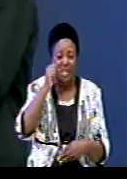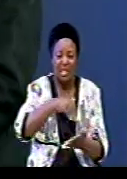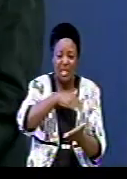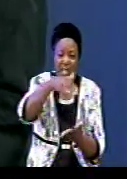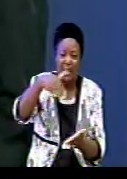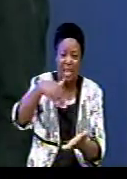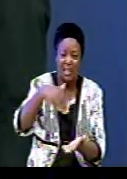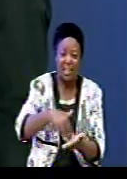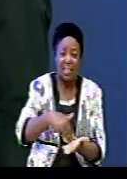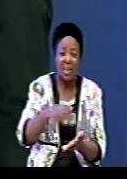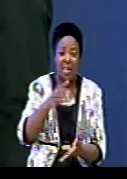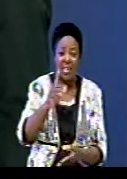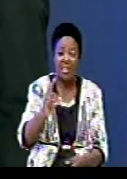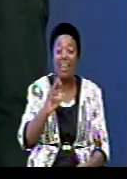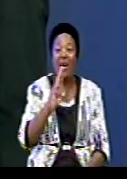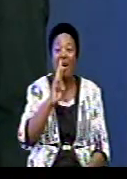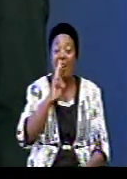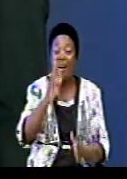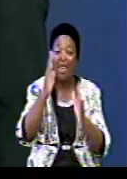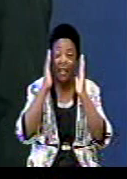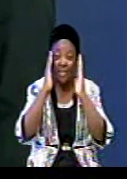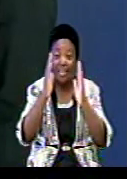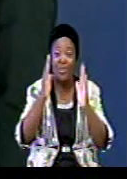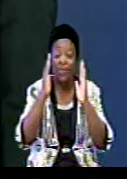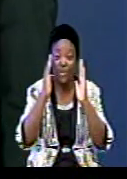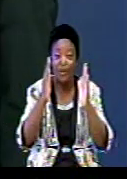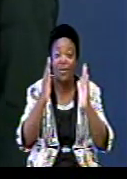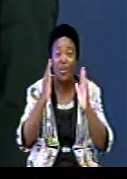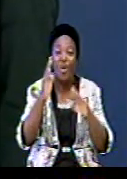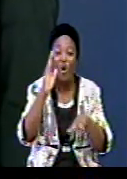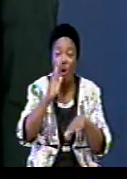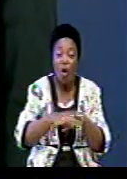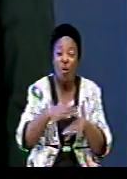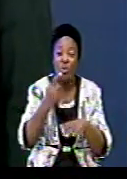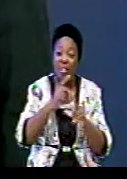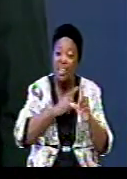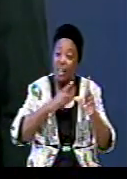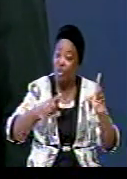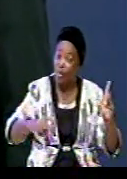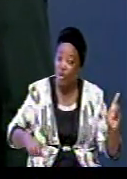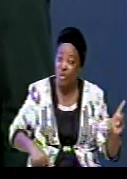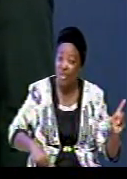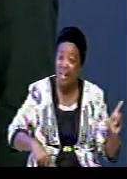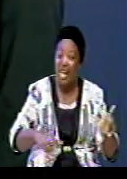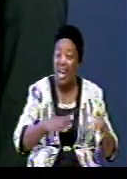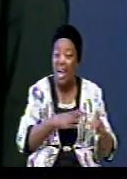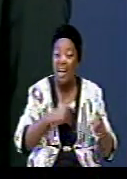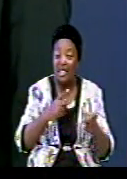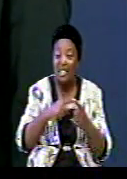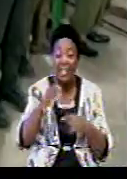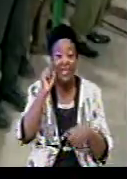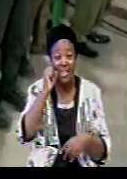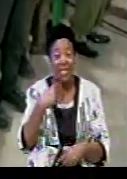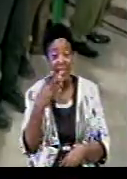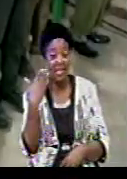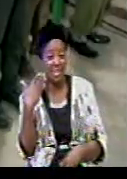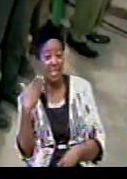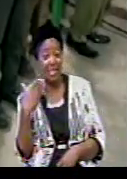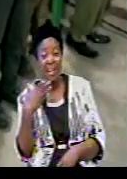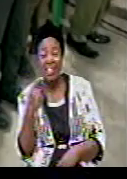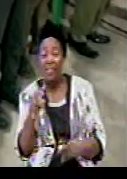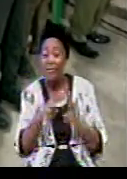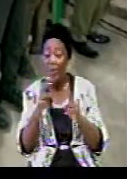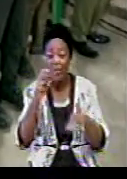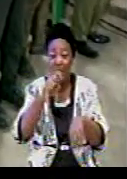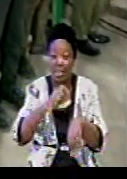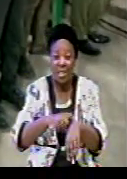That little feeling, urge, that's the evidence of the touch.